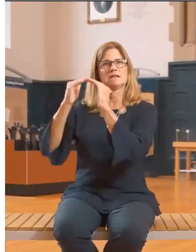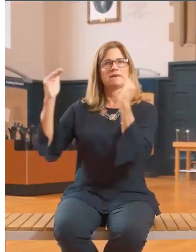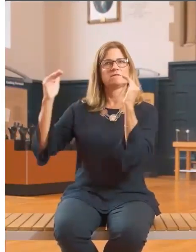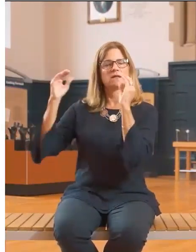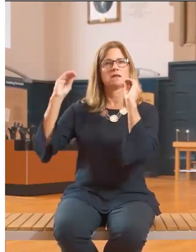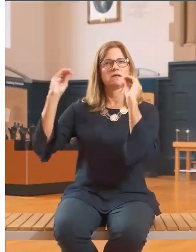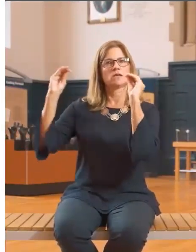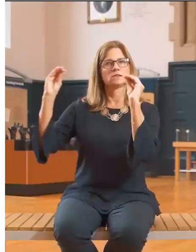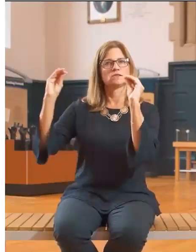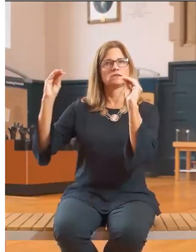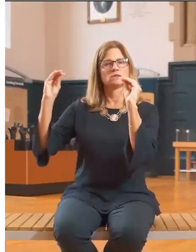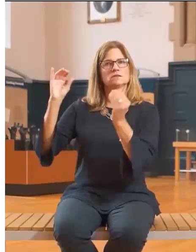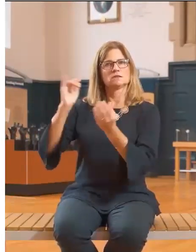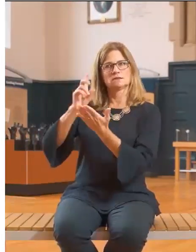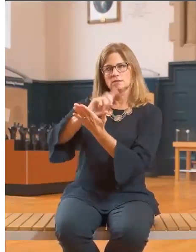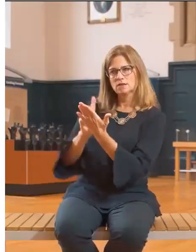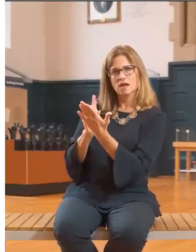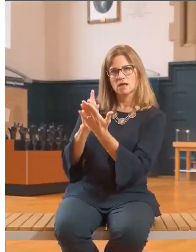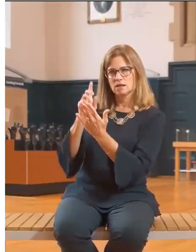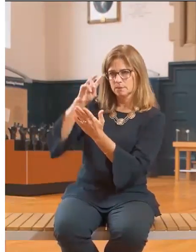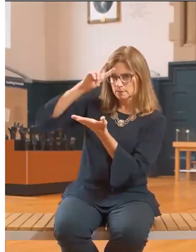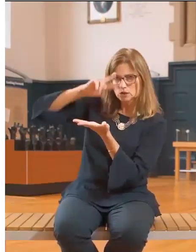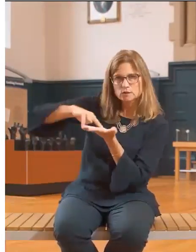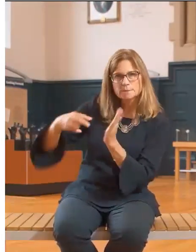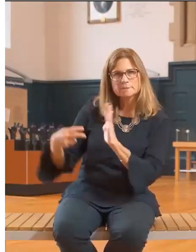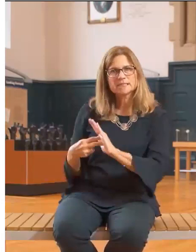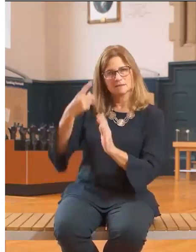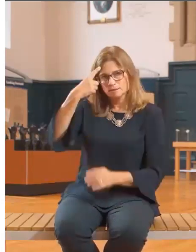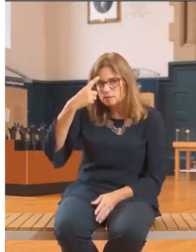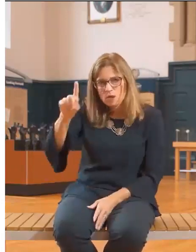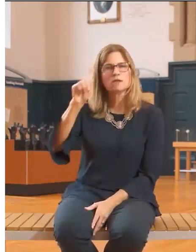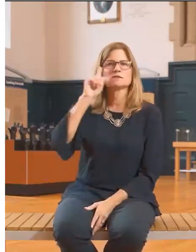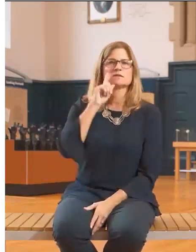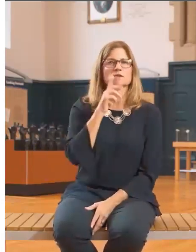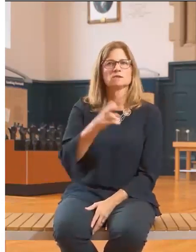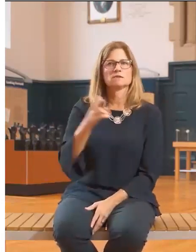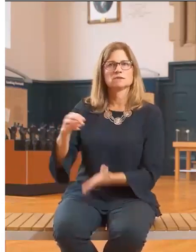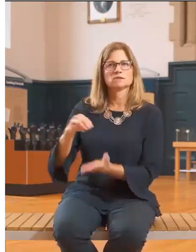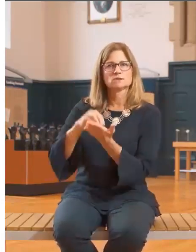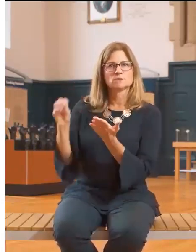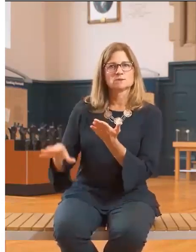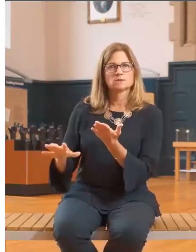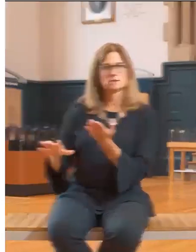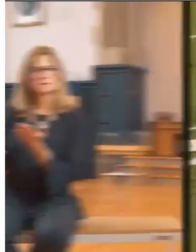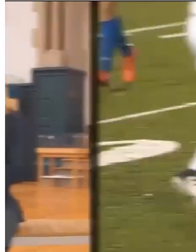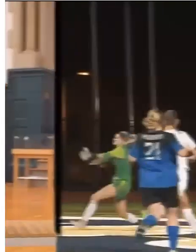university for deaf people that provides education designed specifically for deaf and hard of hearing